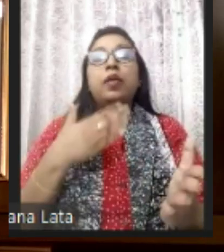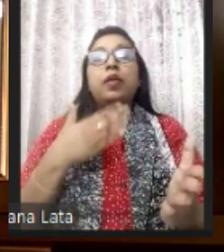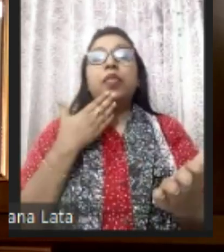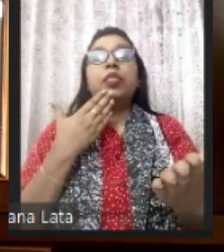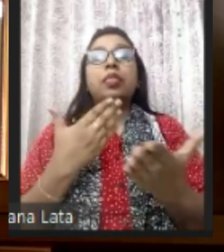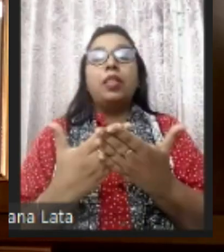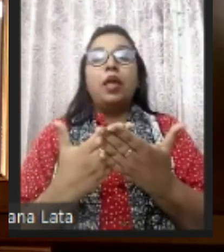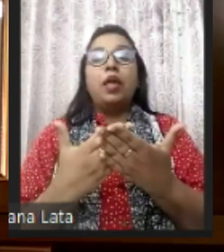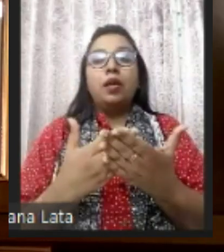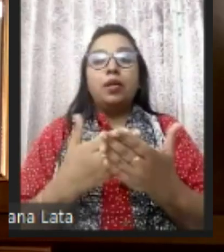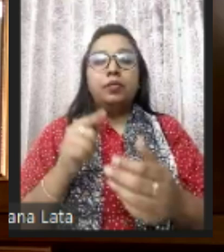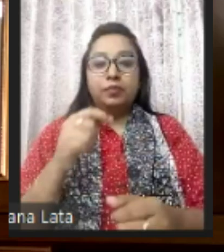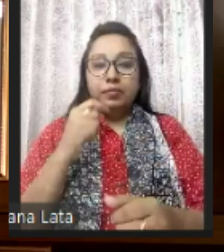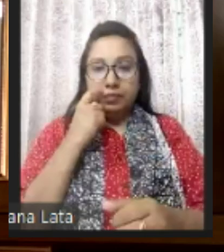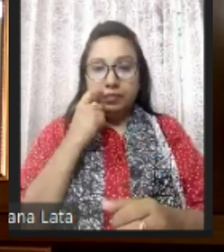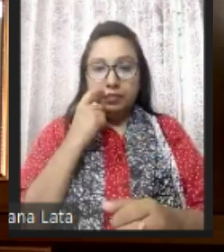Ms.